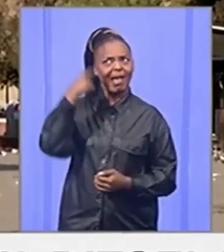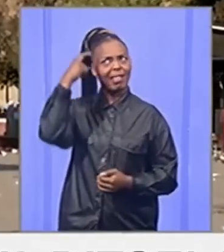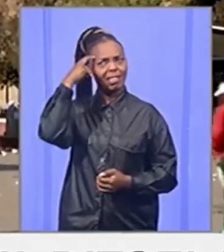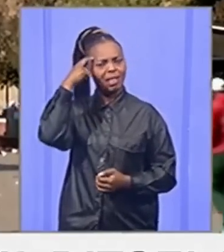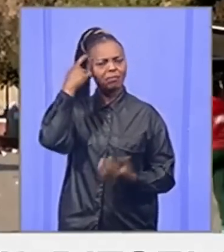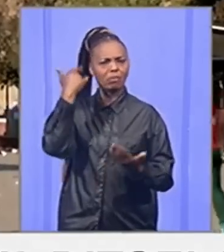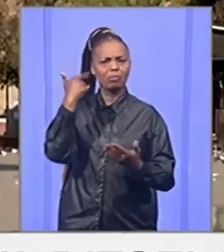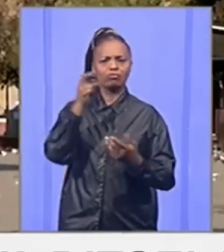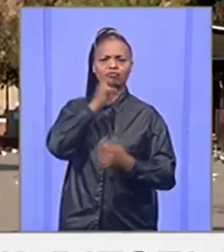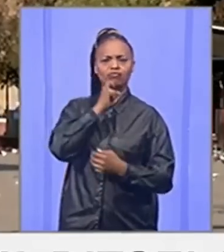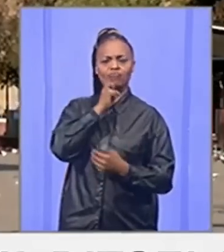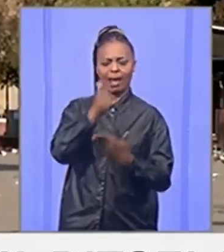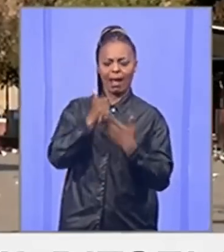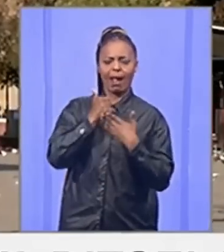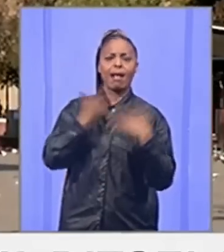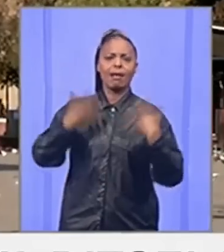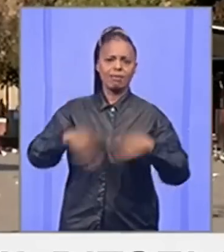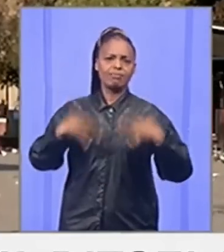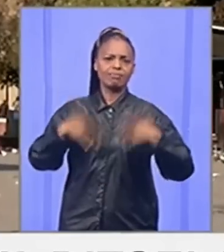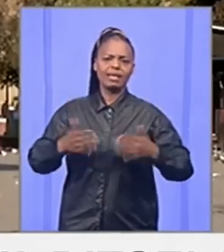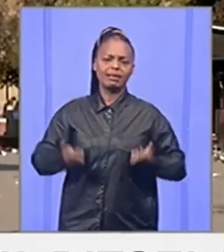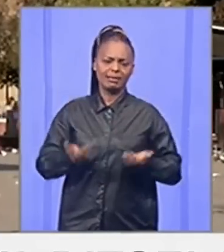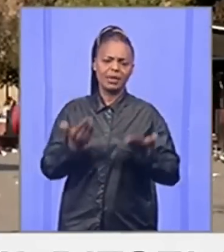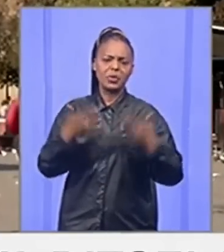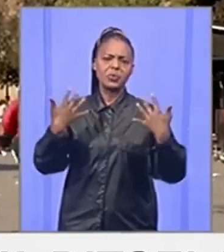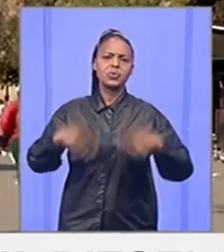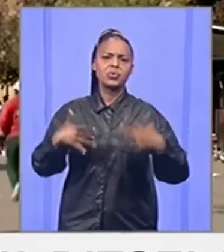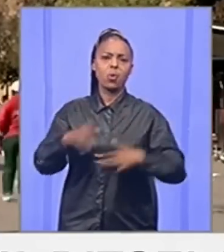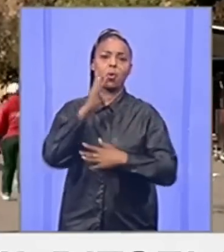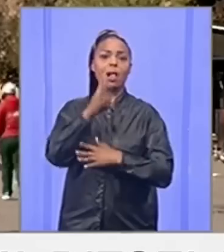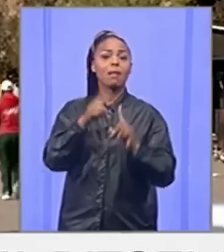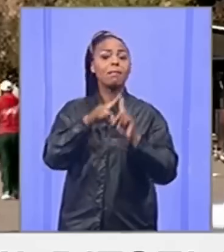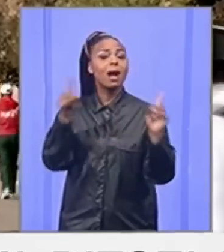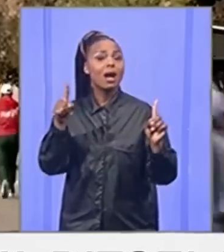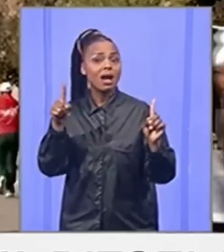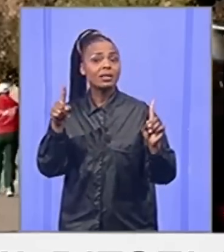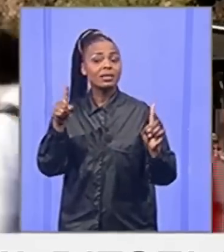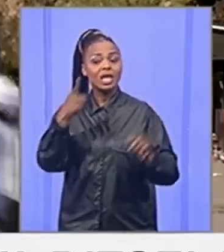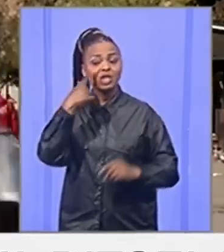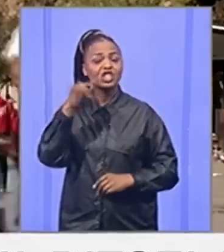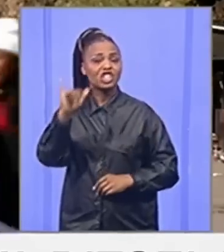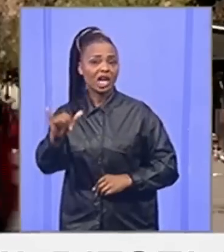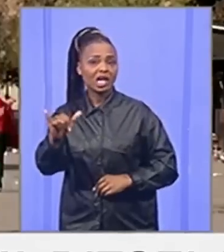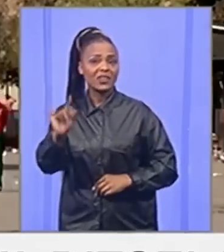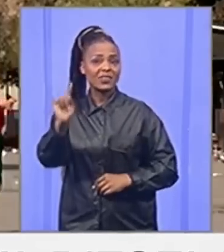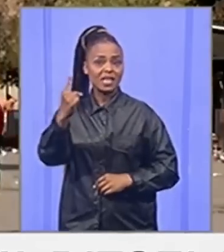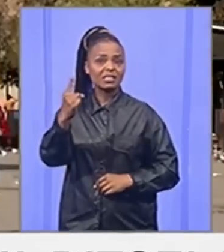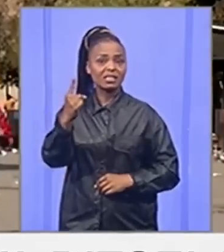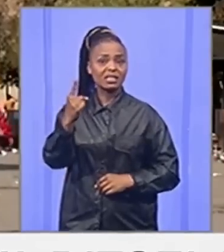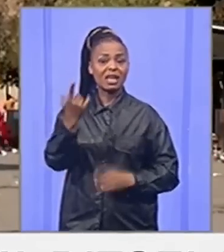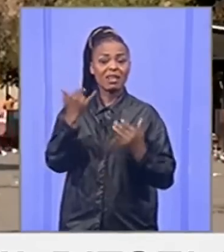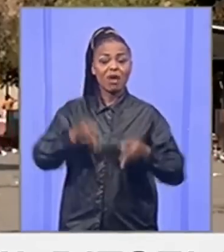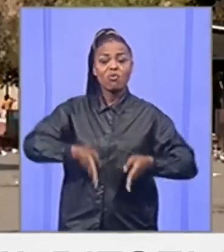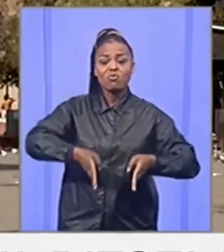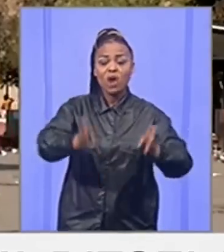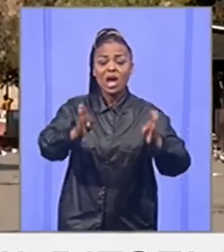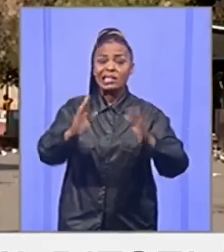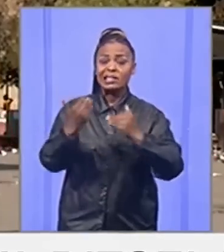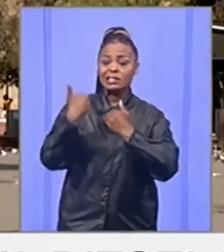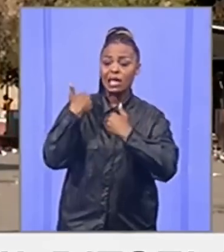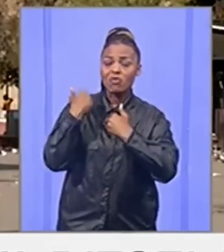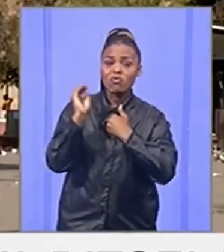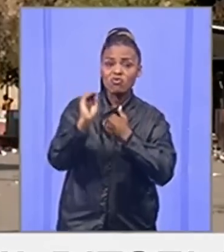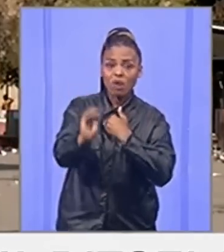di tlo re sebeletsa mme wa ka haholo ba drulukela ho checka hore ana ditsela tsa rona di maemong a